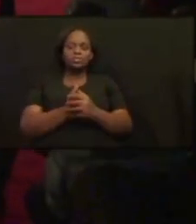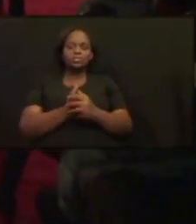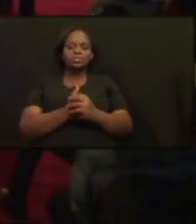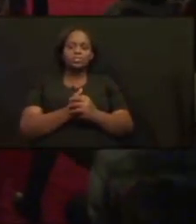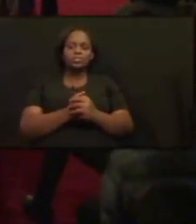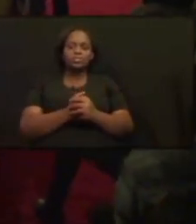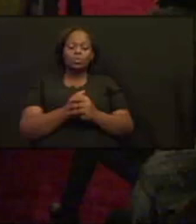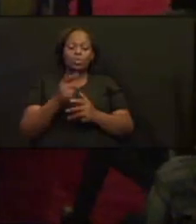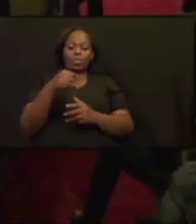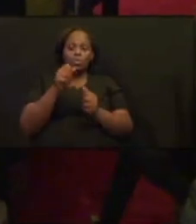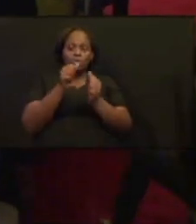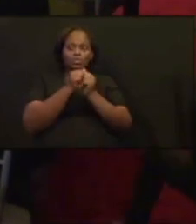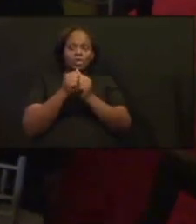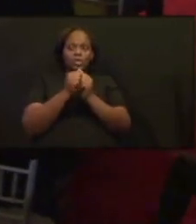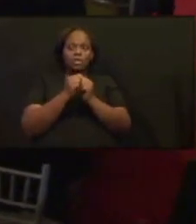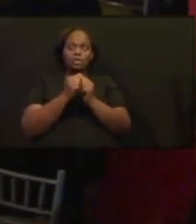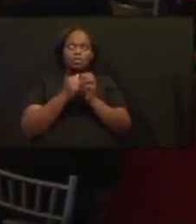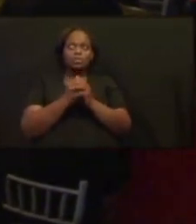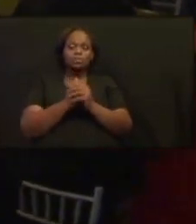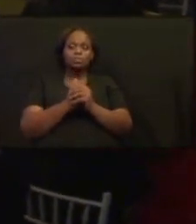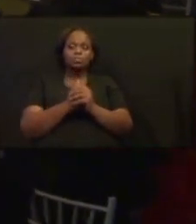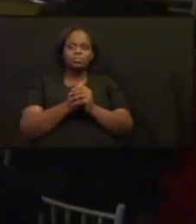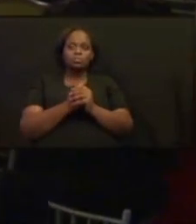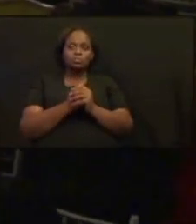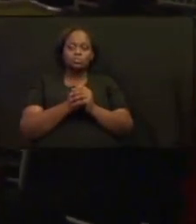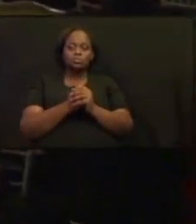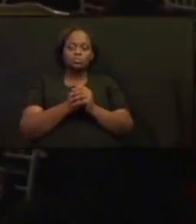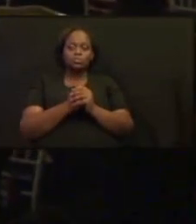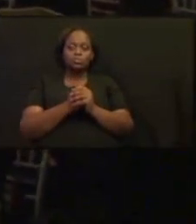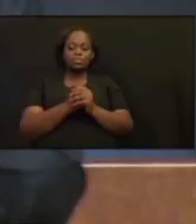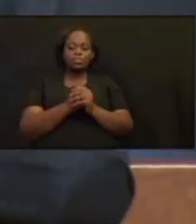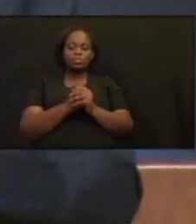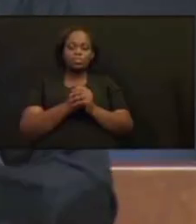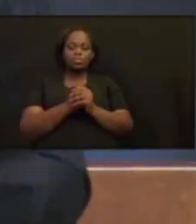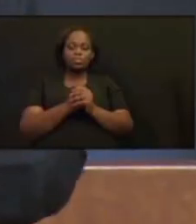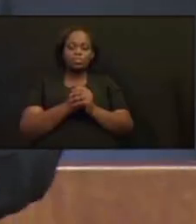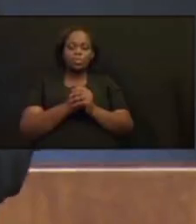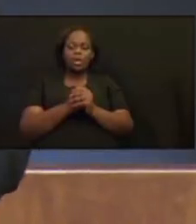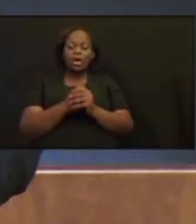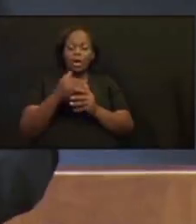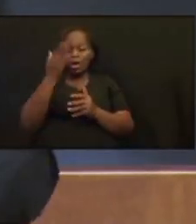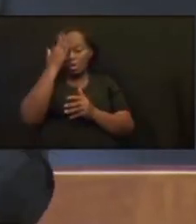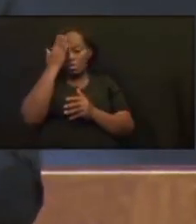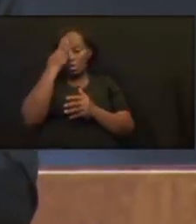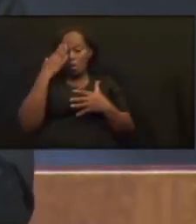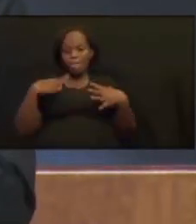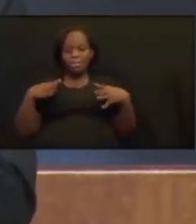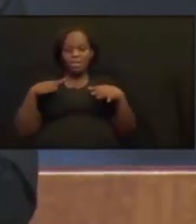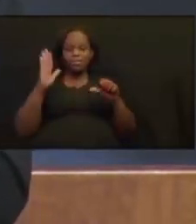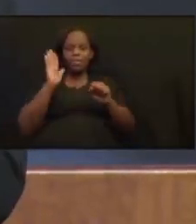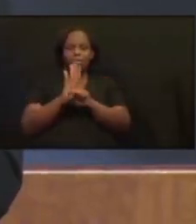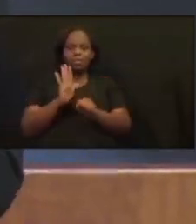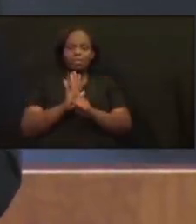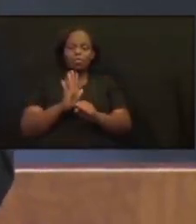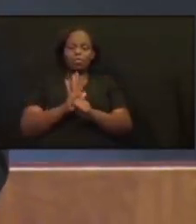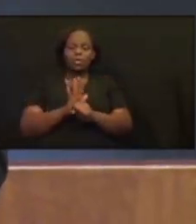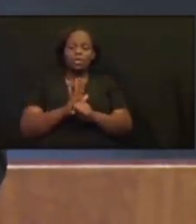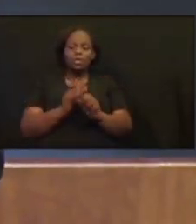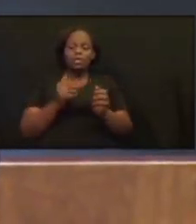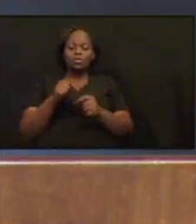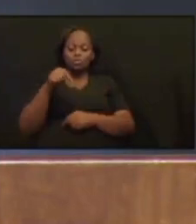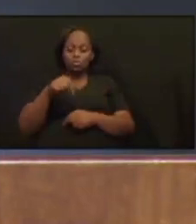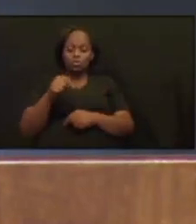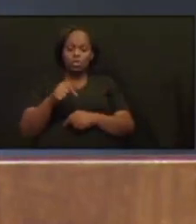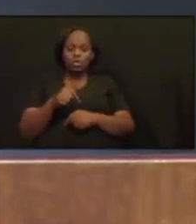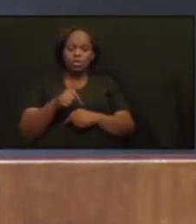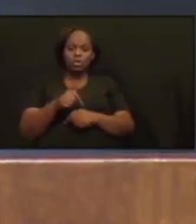Are we together? Hear me. I know many people today who have left places